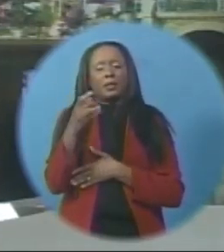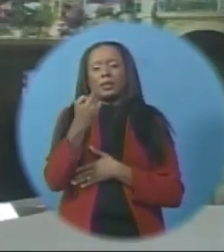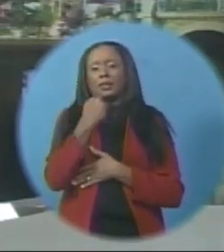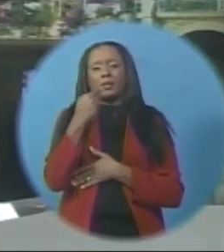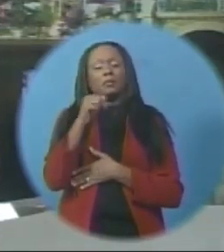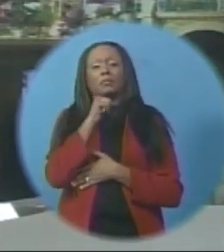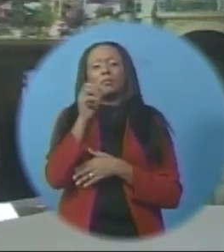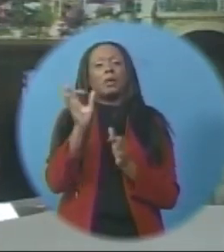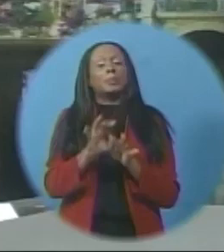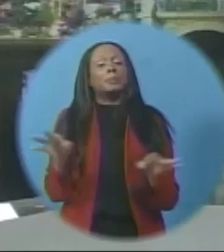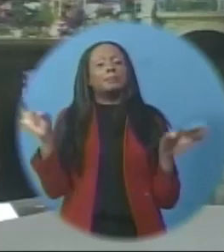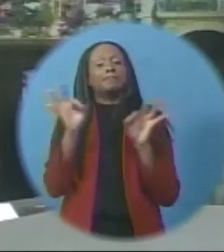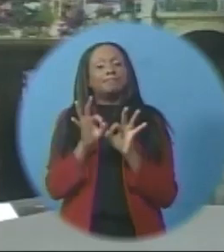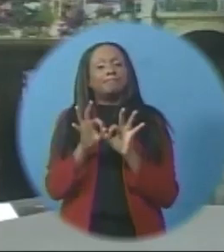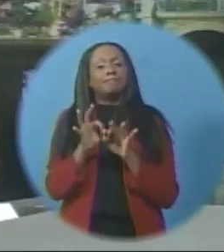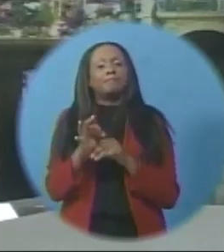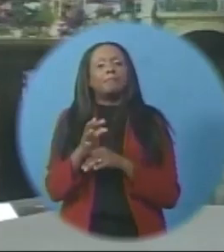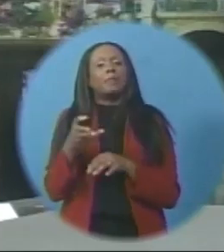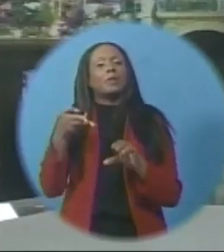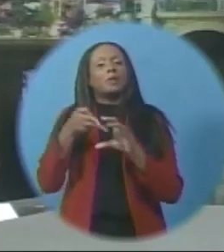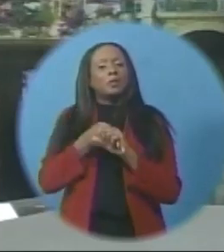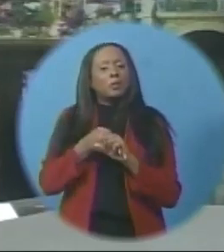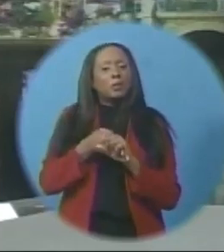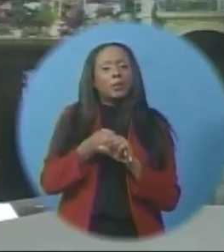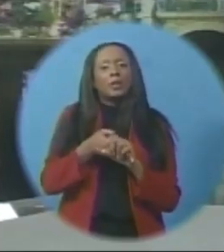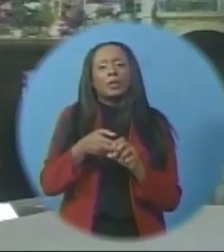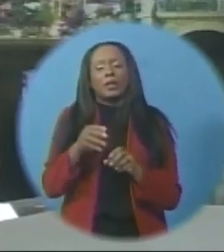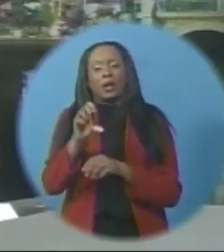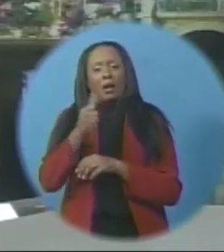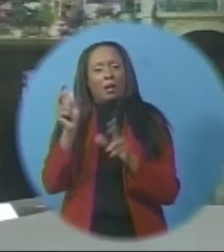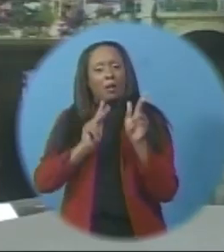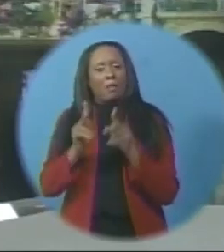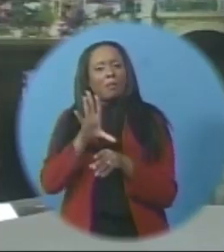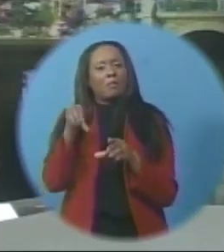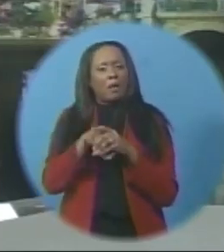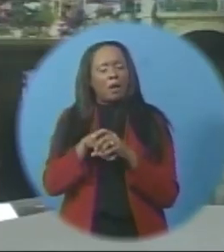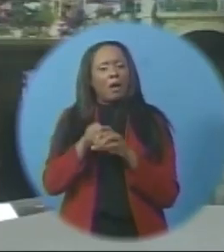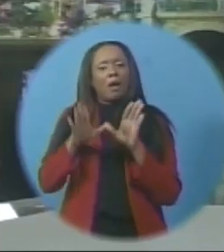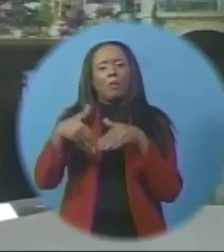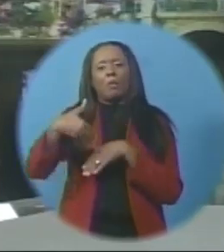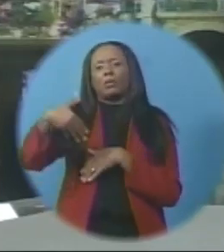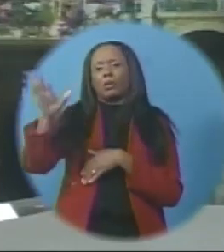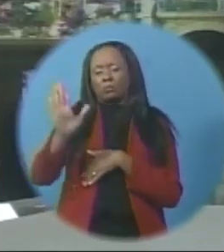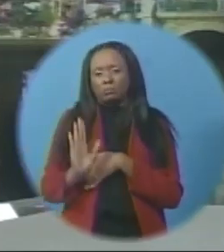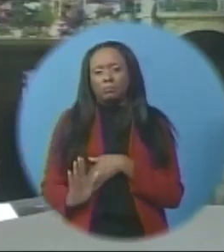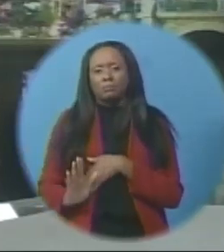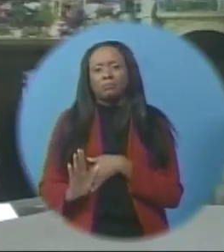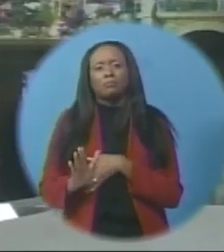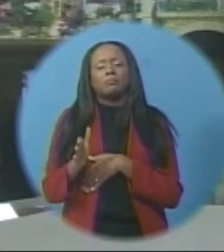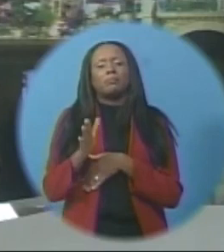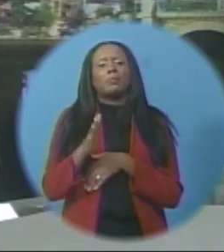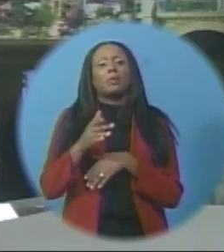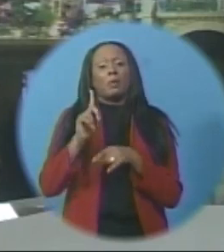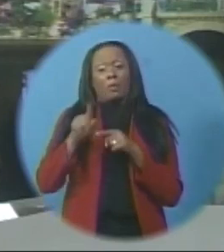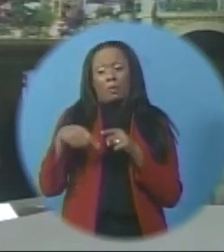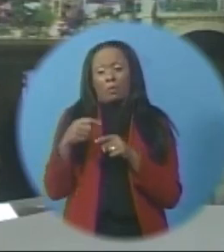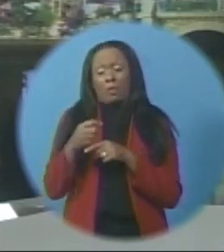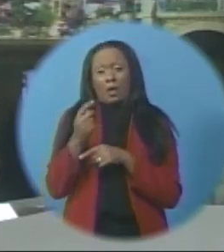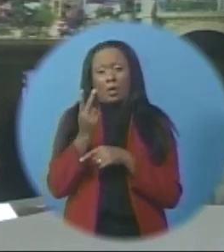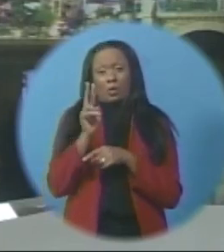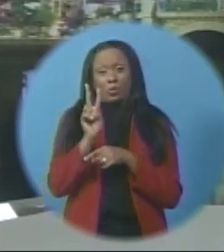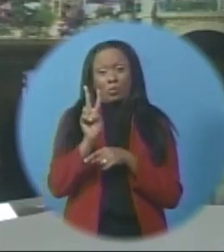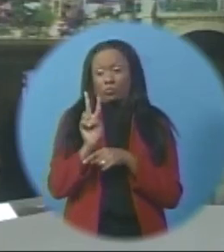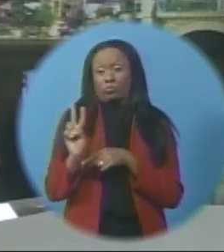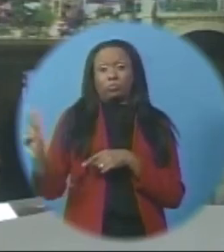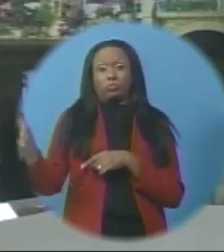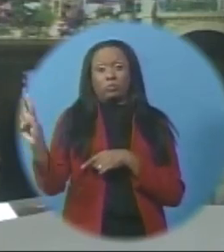Nazim Burke, was irrelevant. Opposition Senator Keith Clouden joined Burke and the other NDC legislator in walking out of the